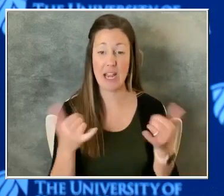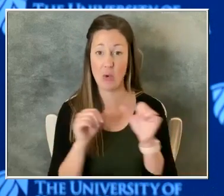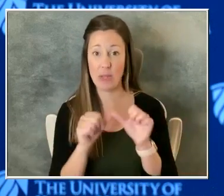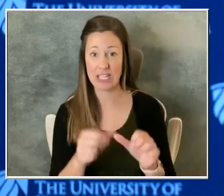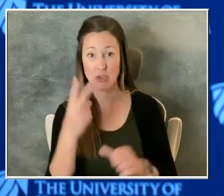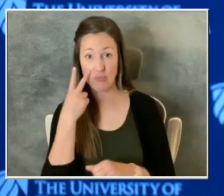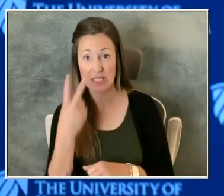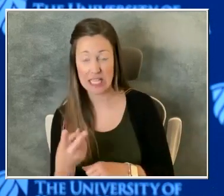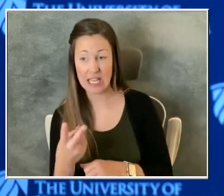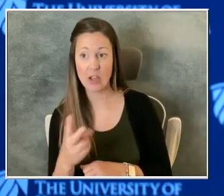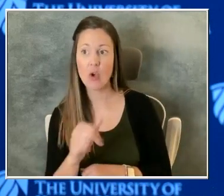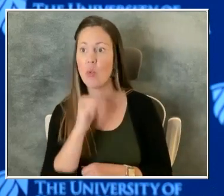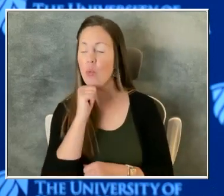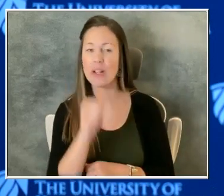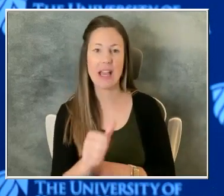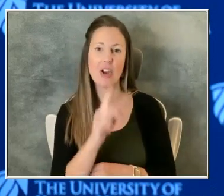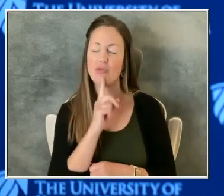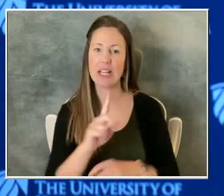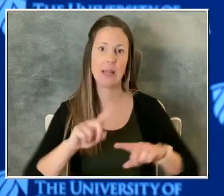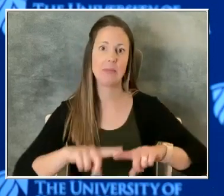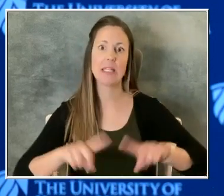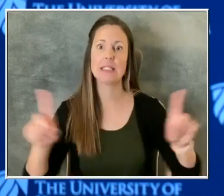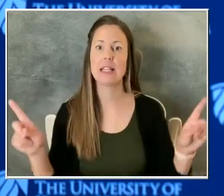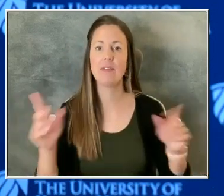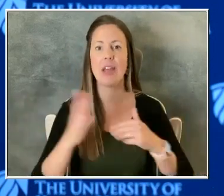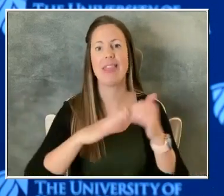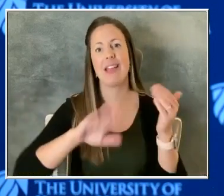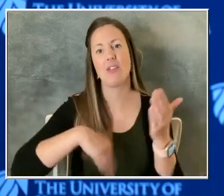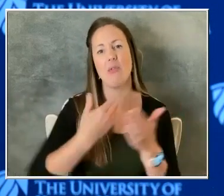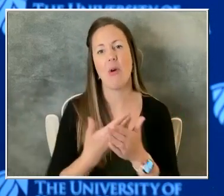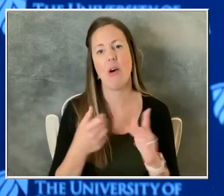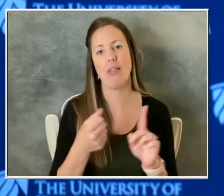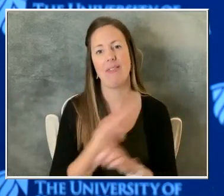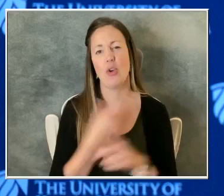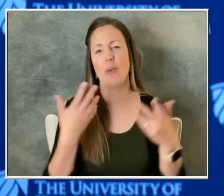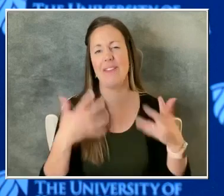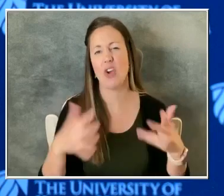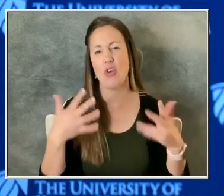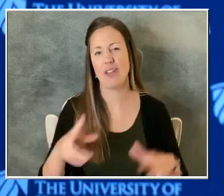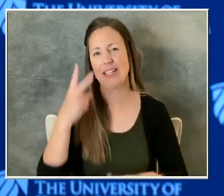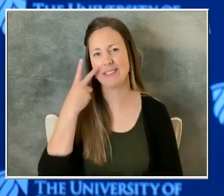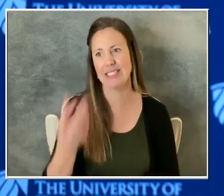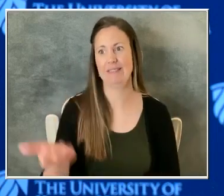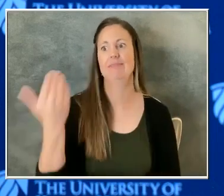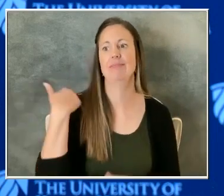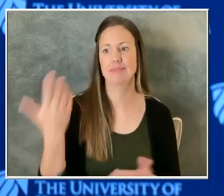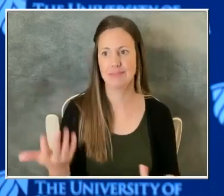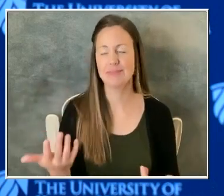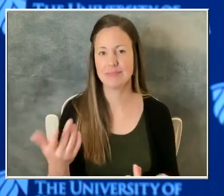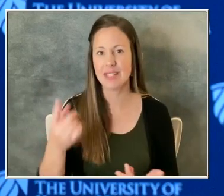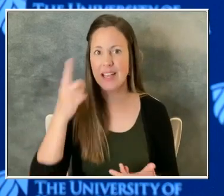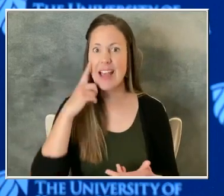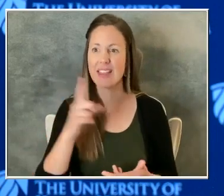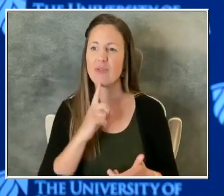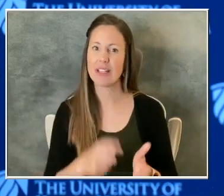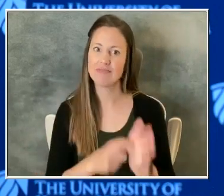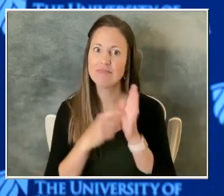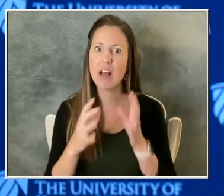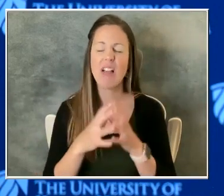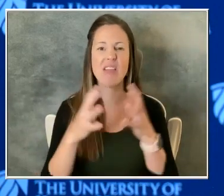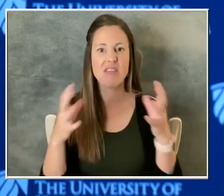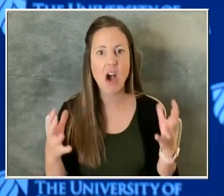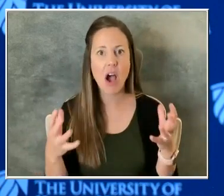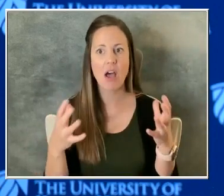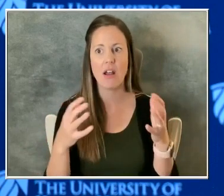be incredibly different than all the variants that we have already seen. I think it would take significant fundamental changes in the virus